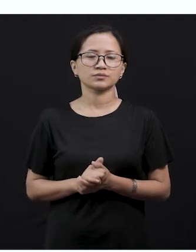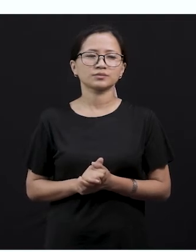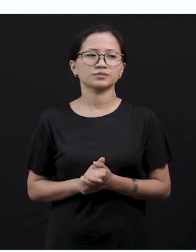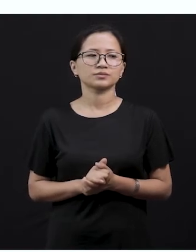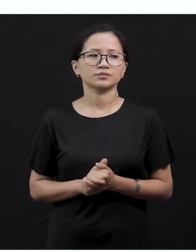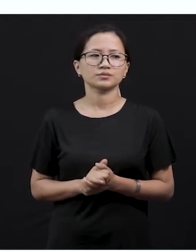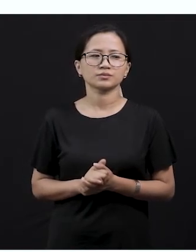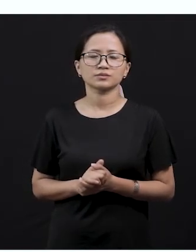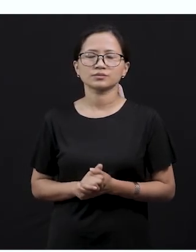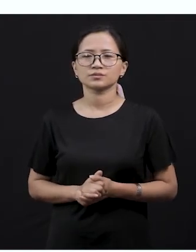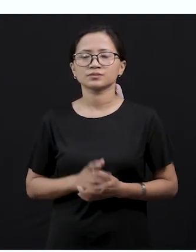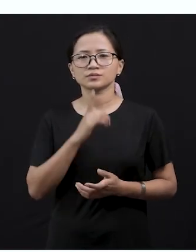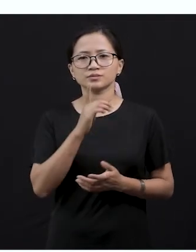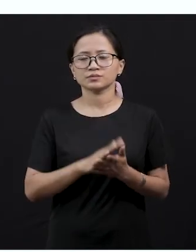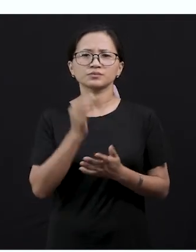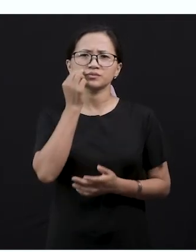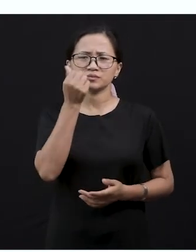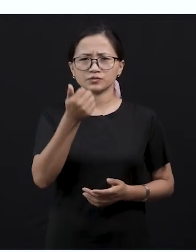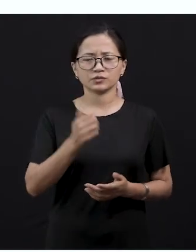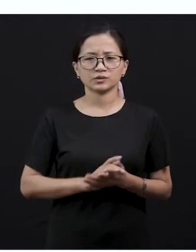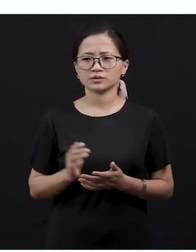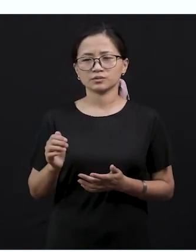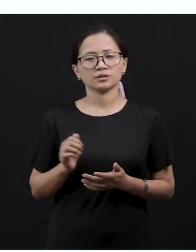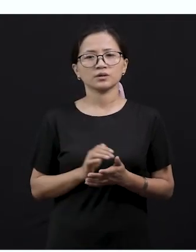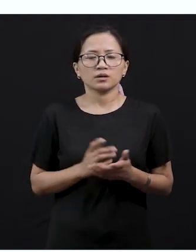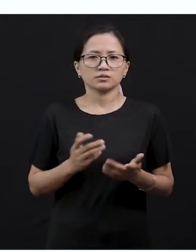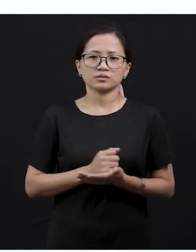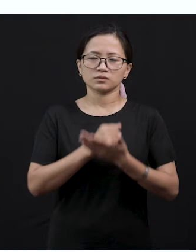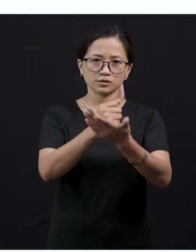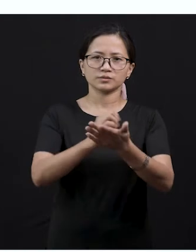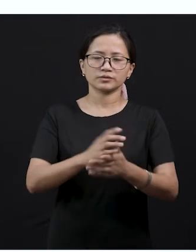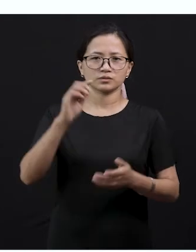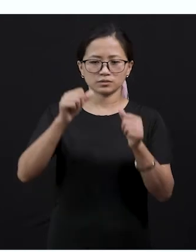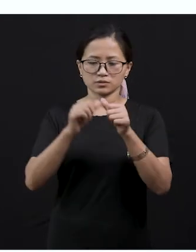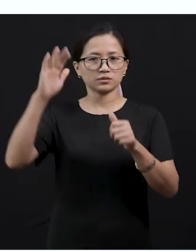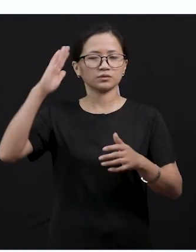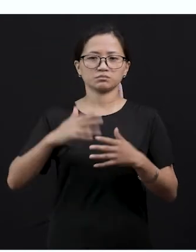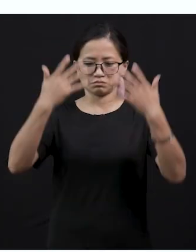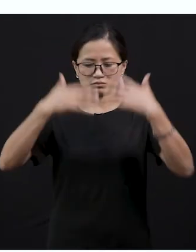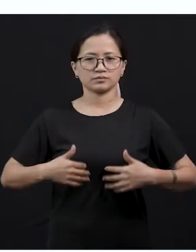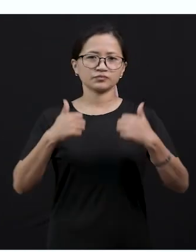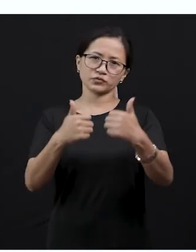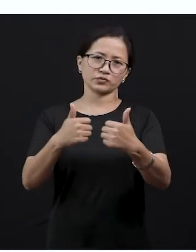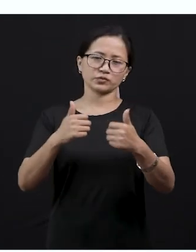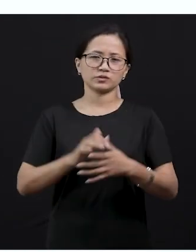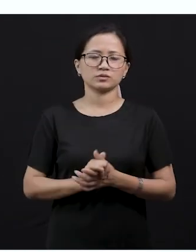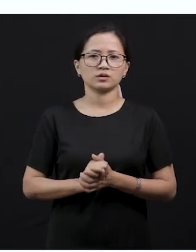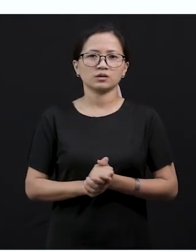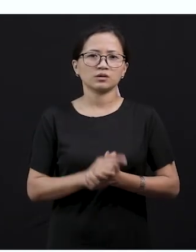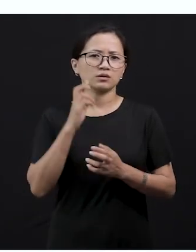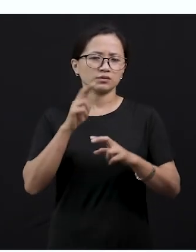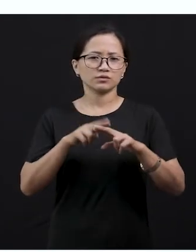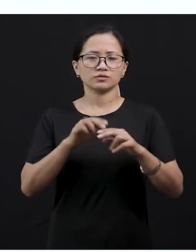March said that the father can help in the army if he is healthy and fit,